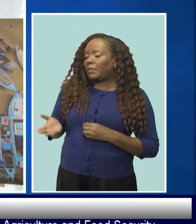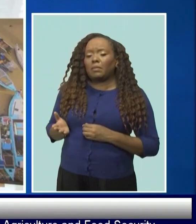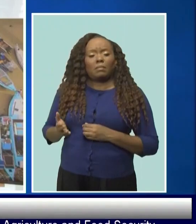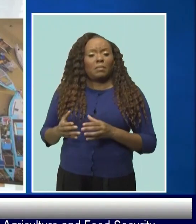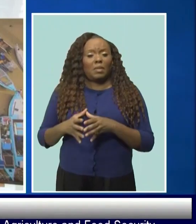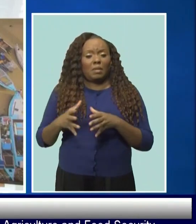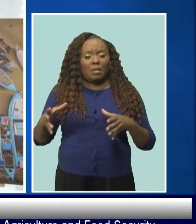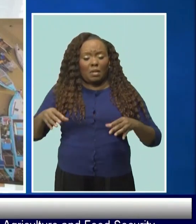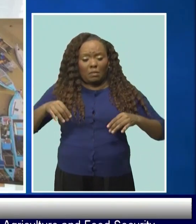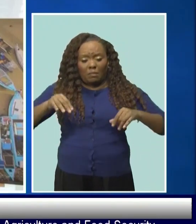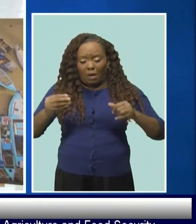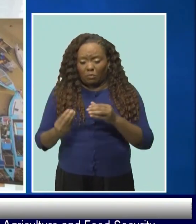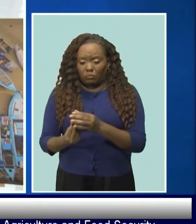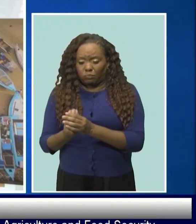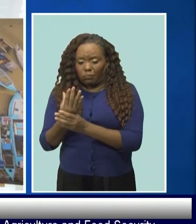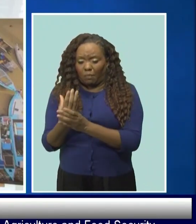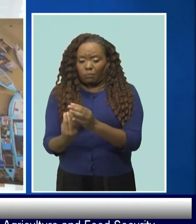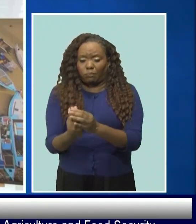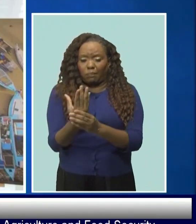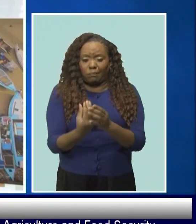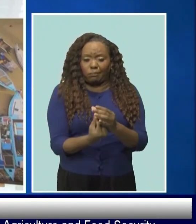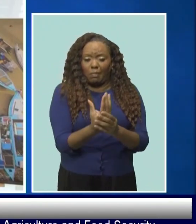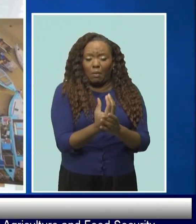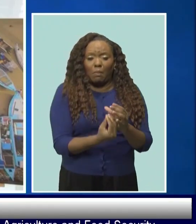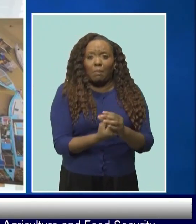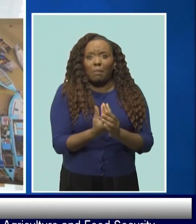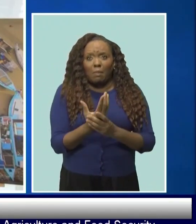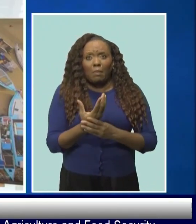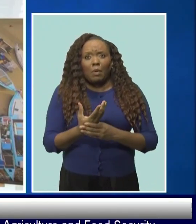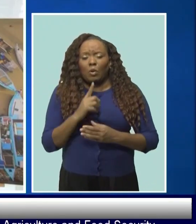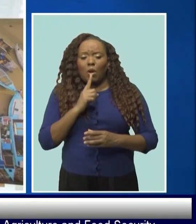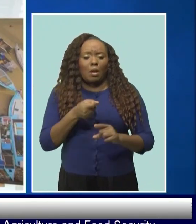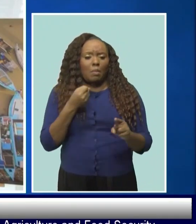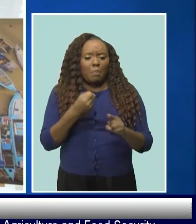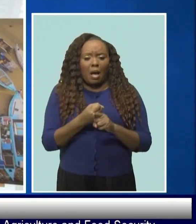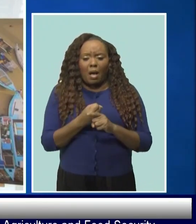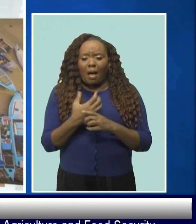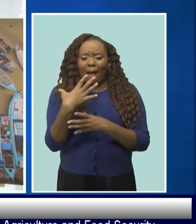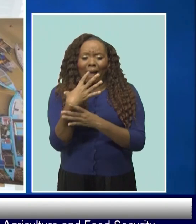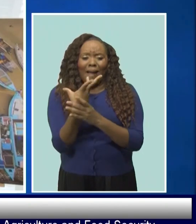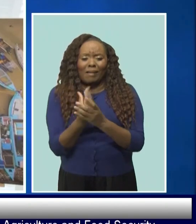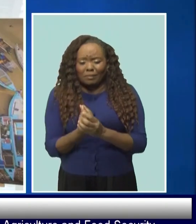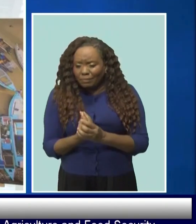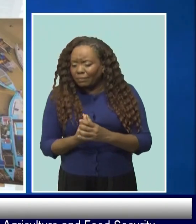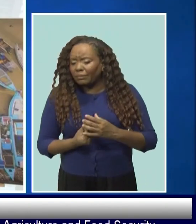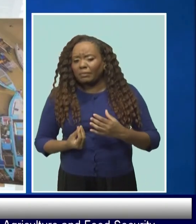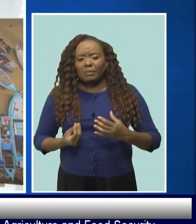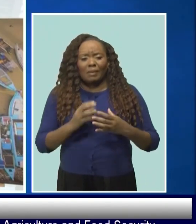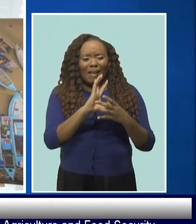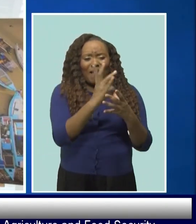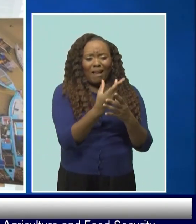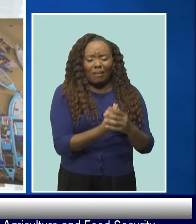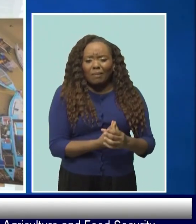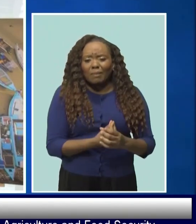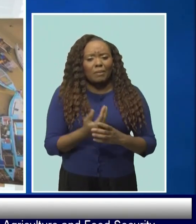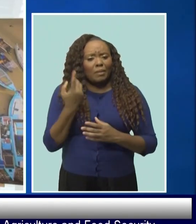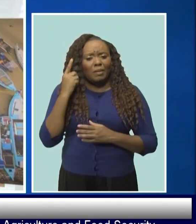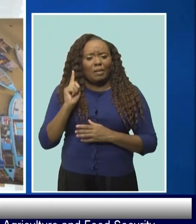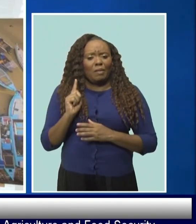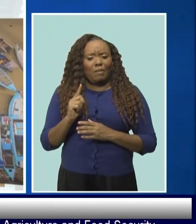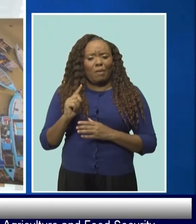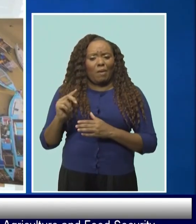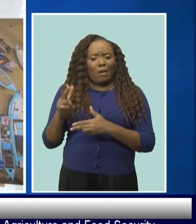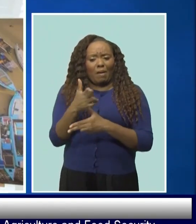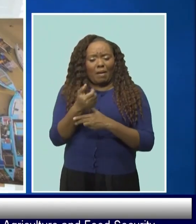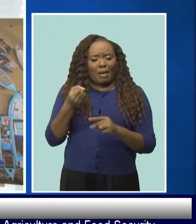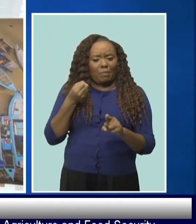and livelihood from the agricultural and fishery sector is in the tens of